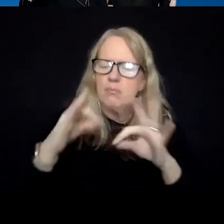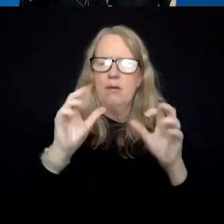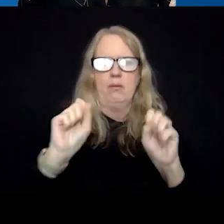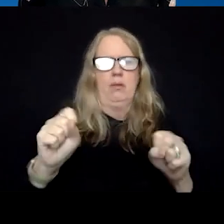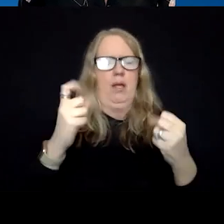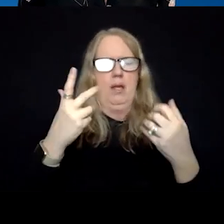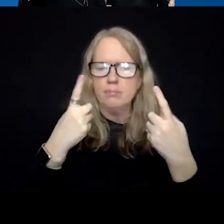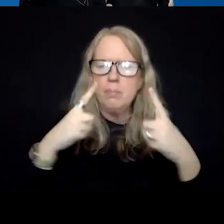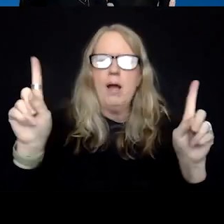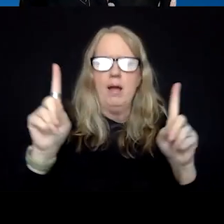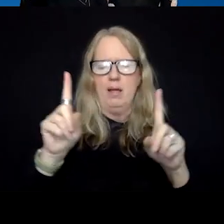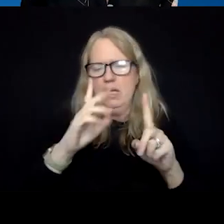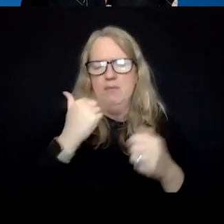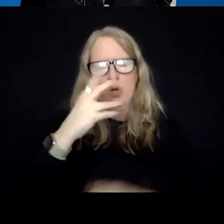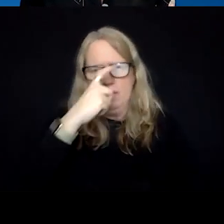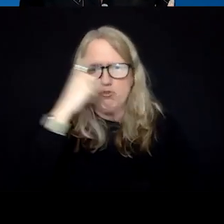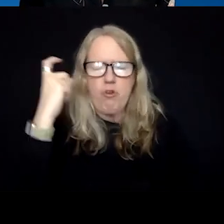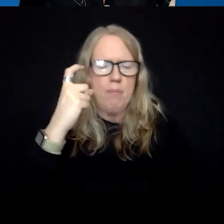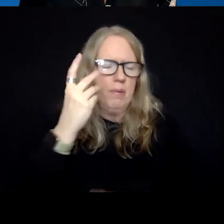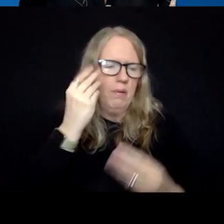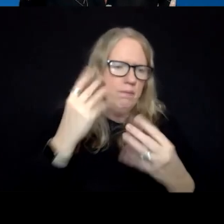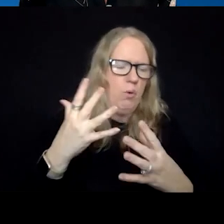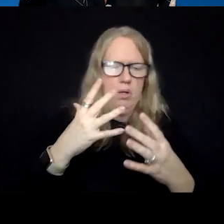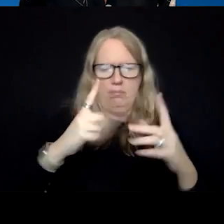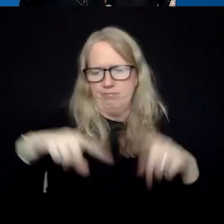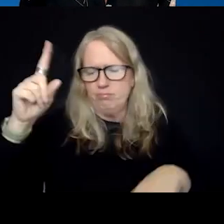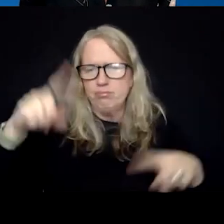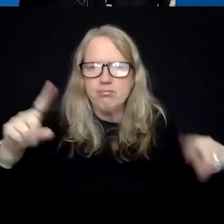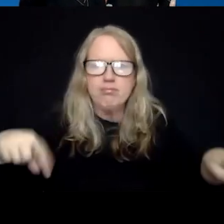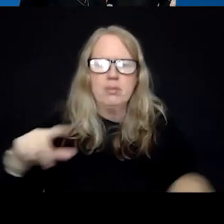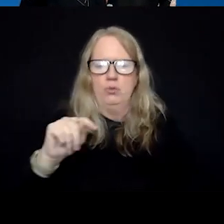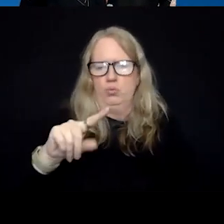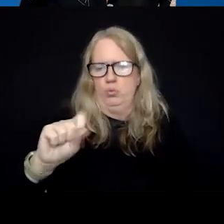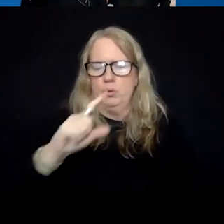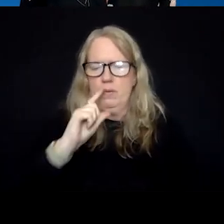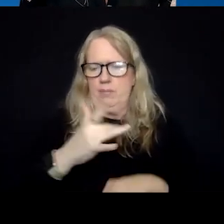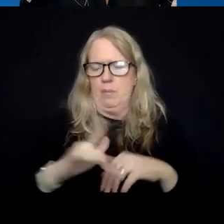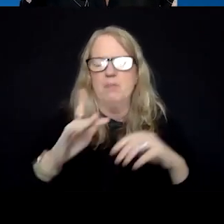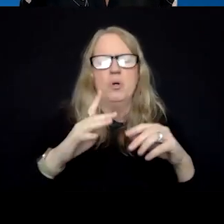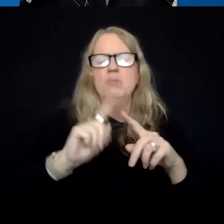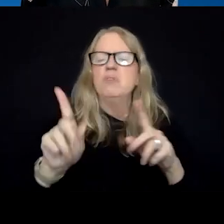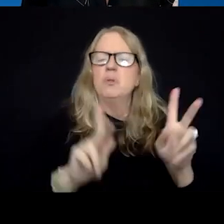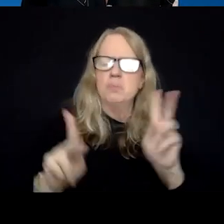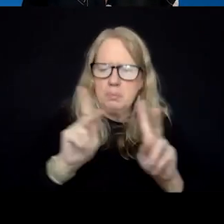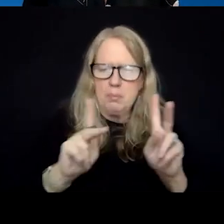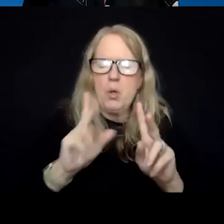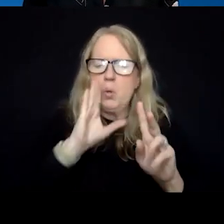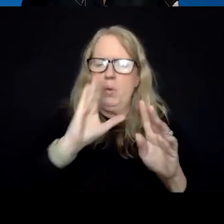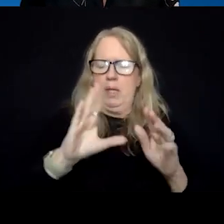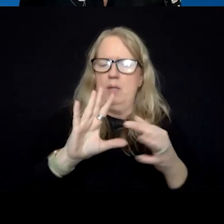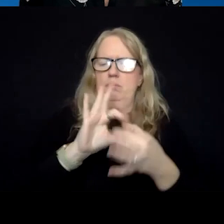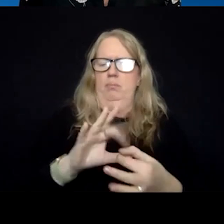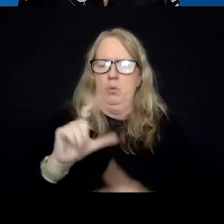in trauma-informed supports, and really making sure that we've got different tools in the toolbox available for the various audiences that we hope to reach with the Link